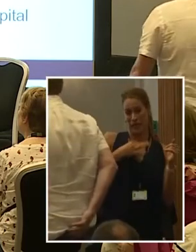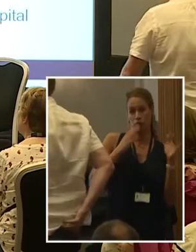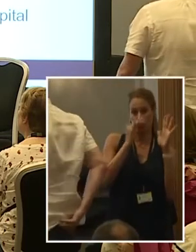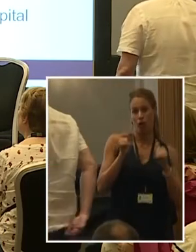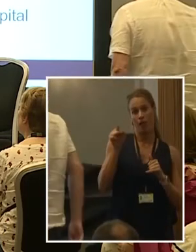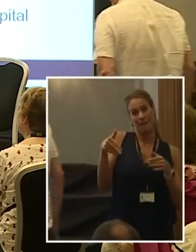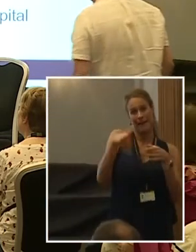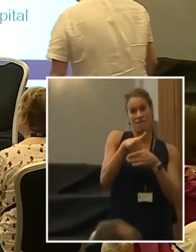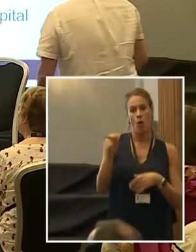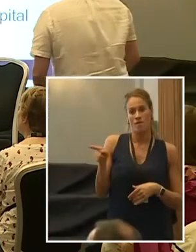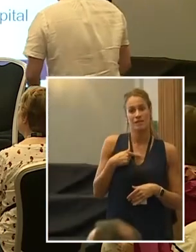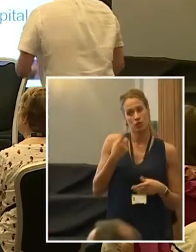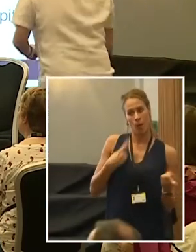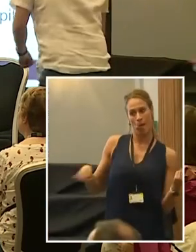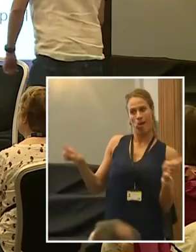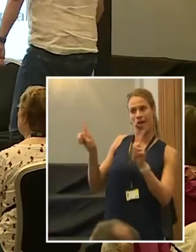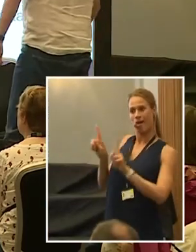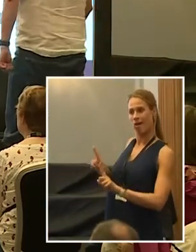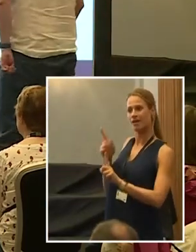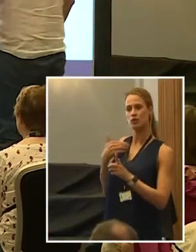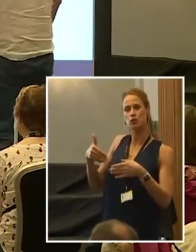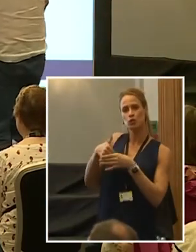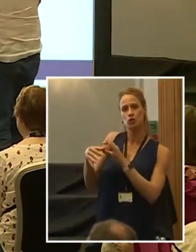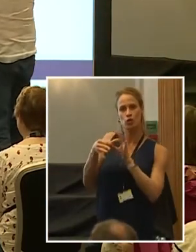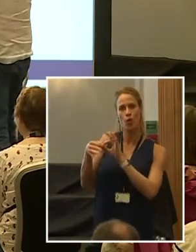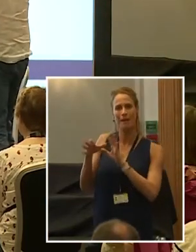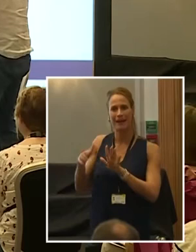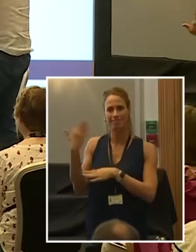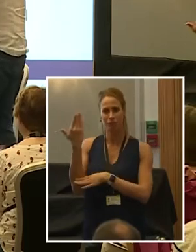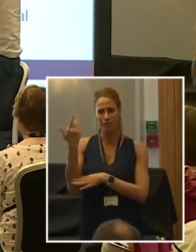me now and take a seat, and we're just gonna have